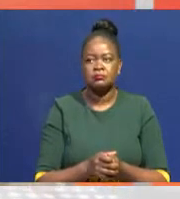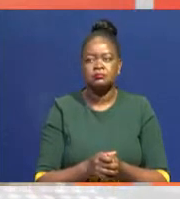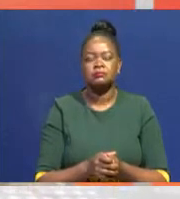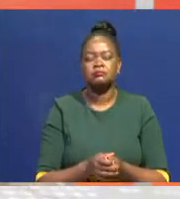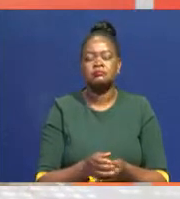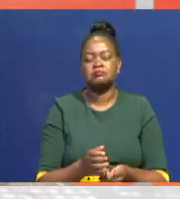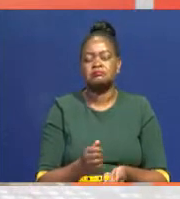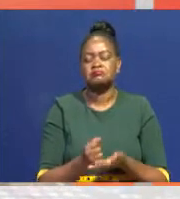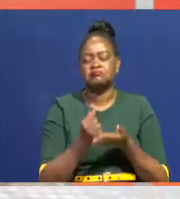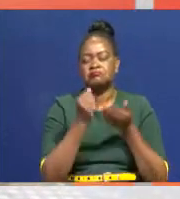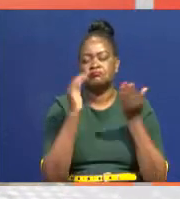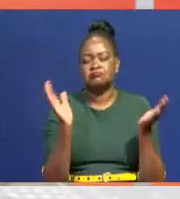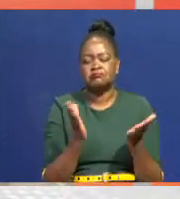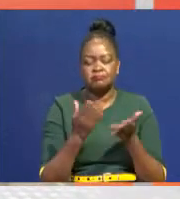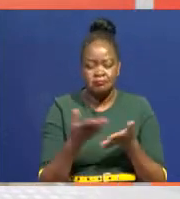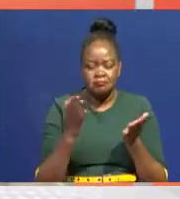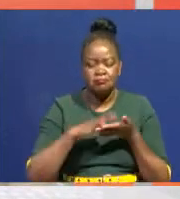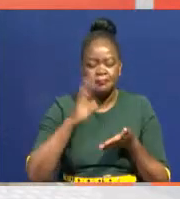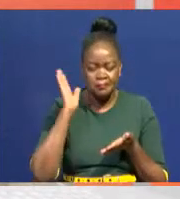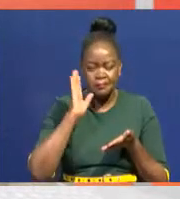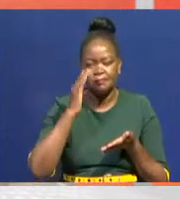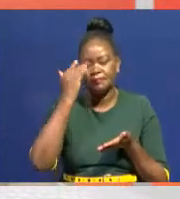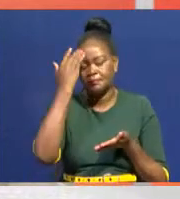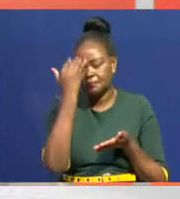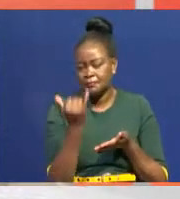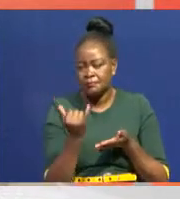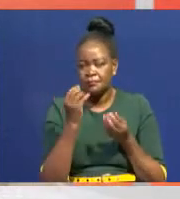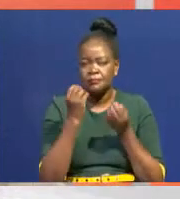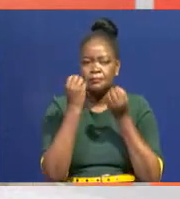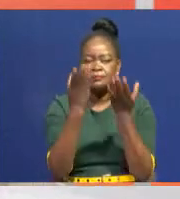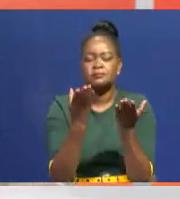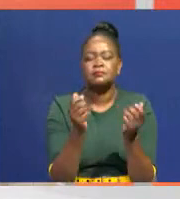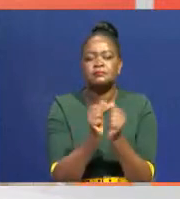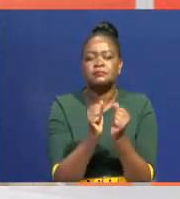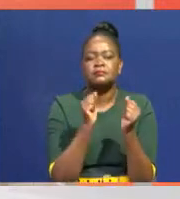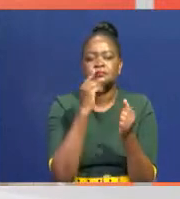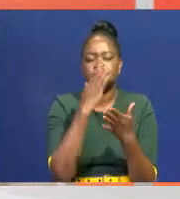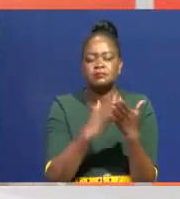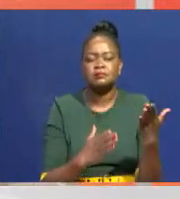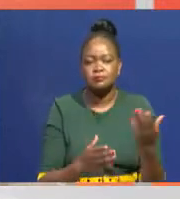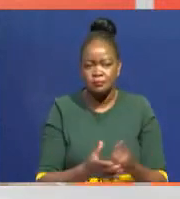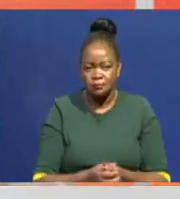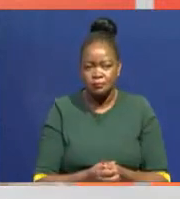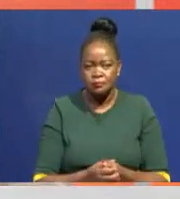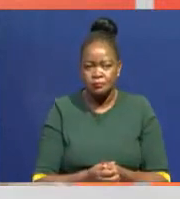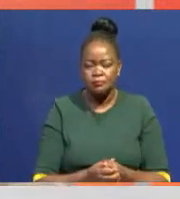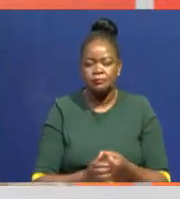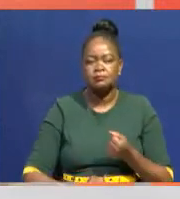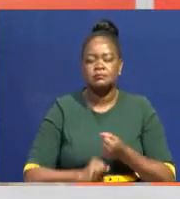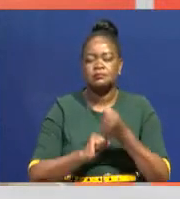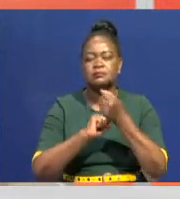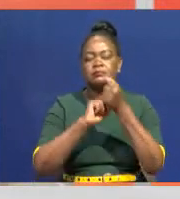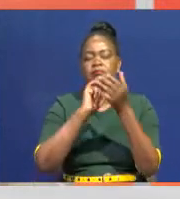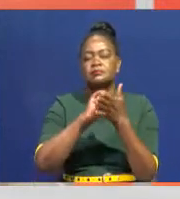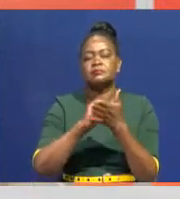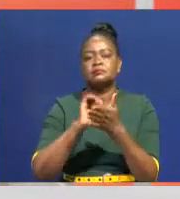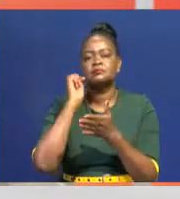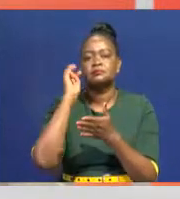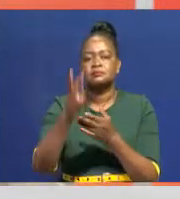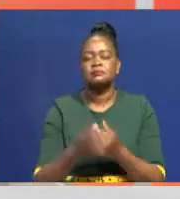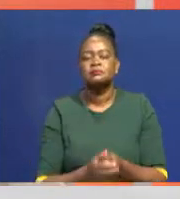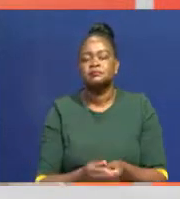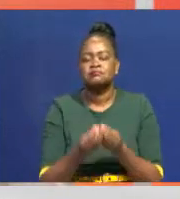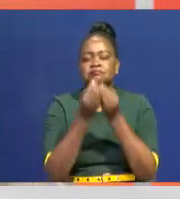incentivize them further by providing them some subsidies that then will bridge the